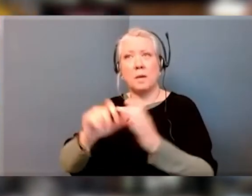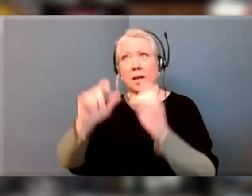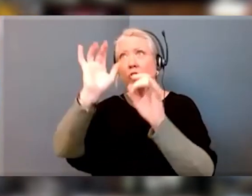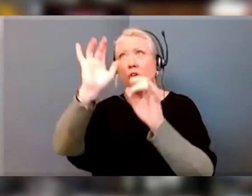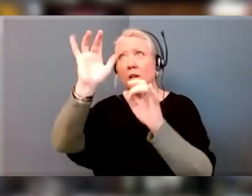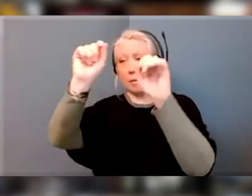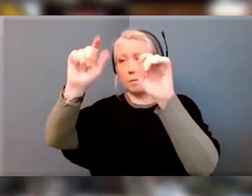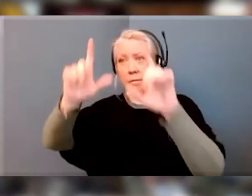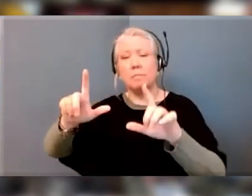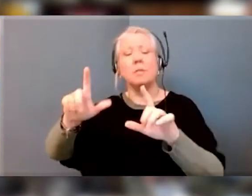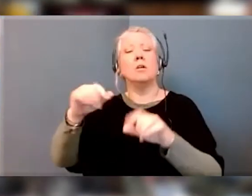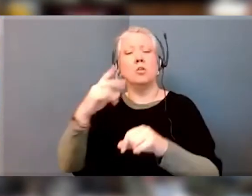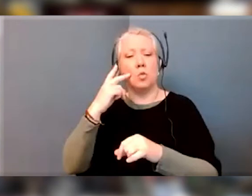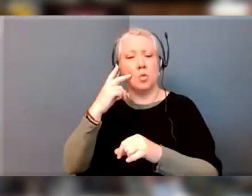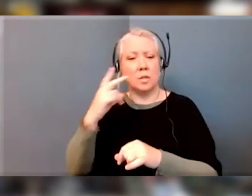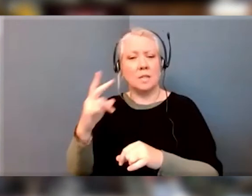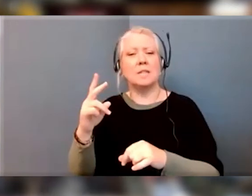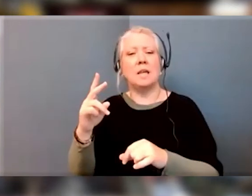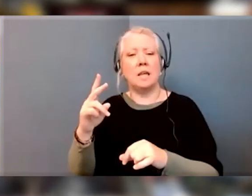form application,